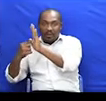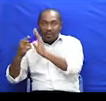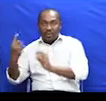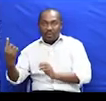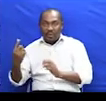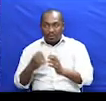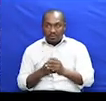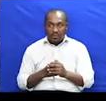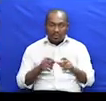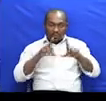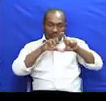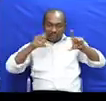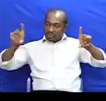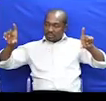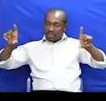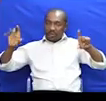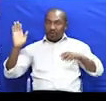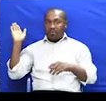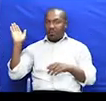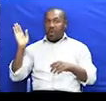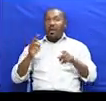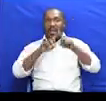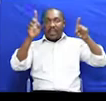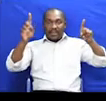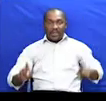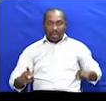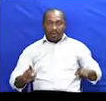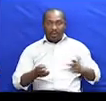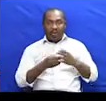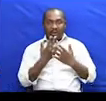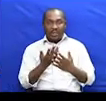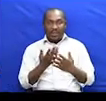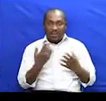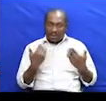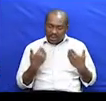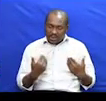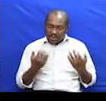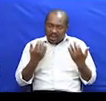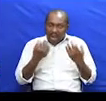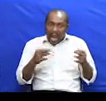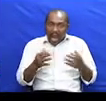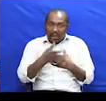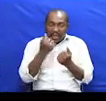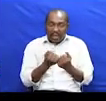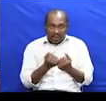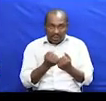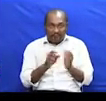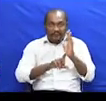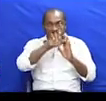46.1. This is a table of results. Then how can I get the volume of acid